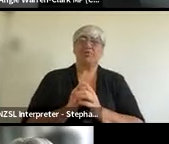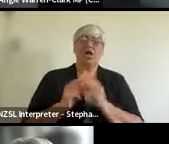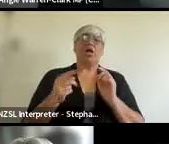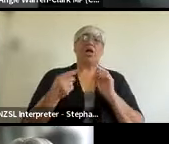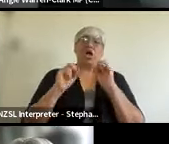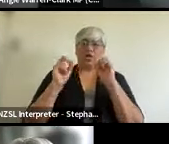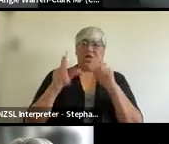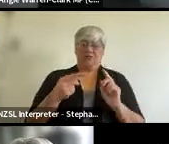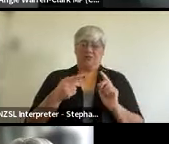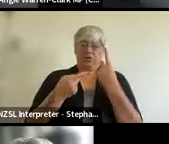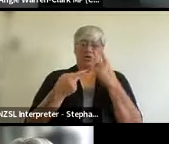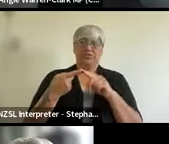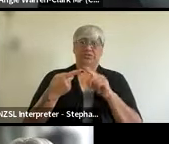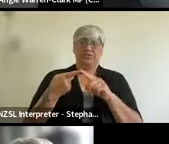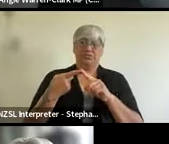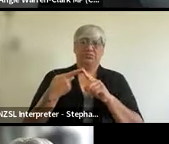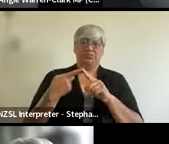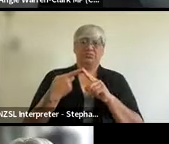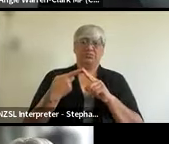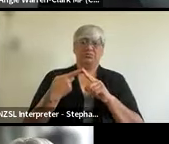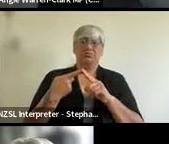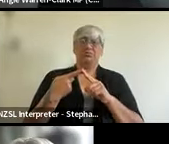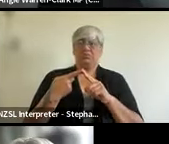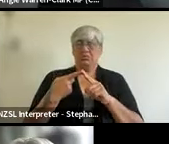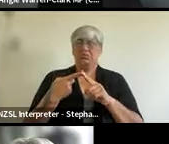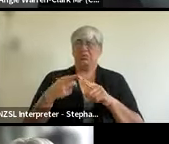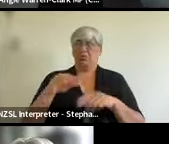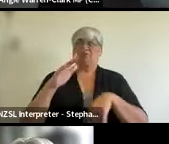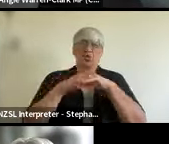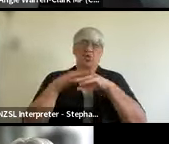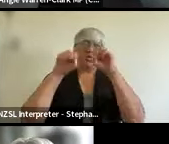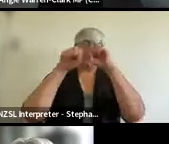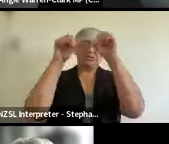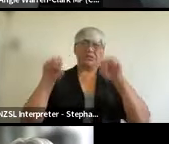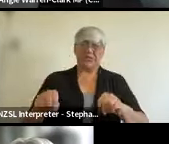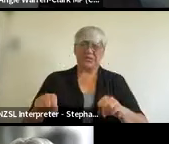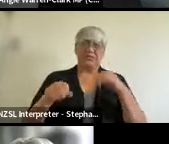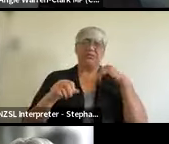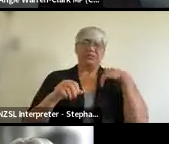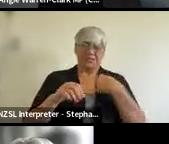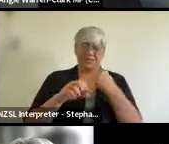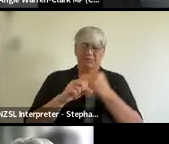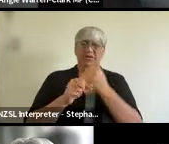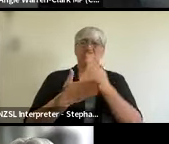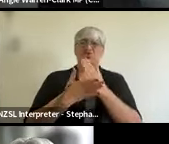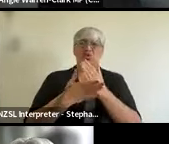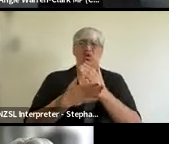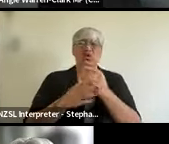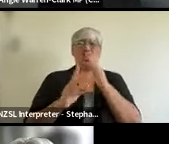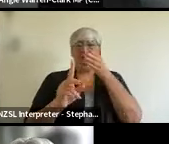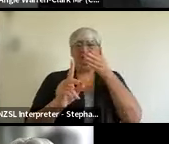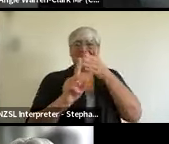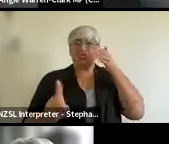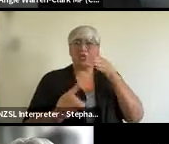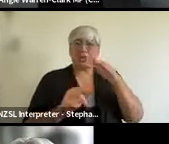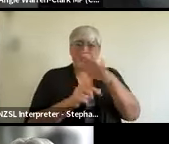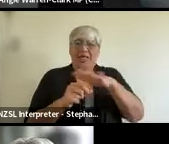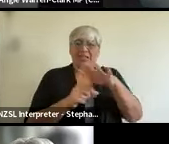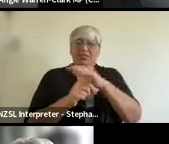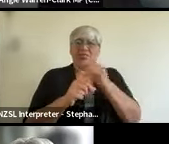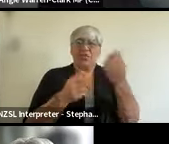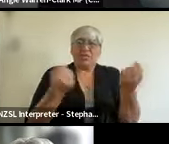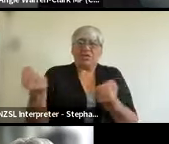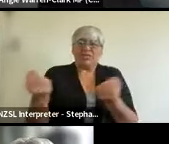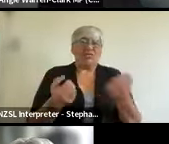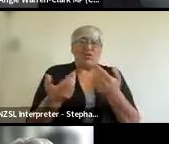system needs is a totally accurate positioning of the bus. So wherever it